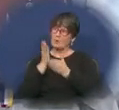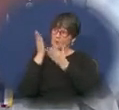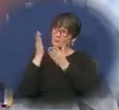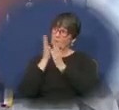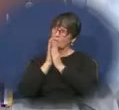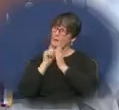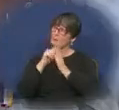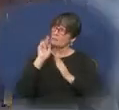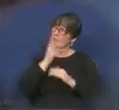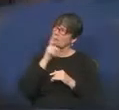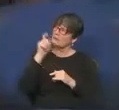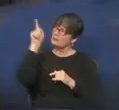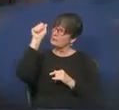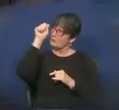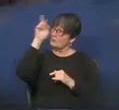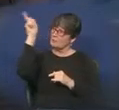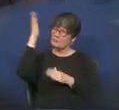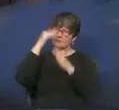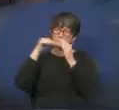Father in heaven.